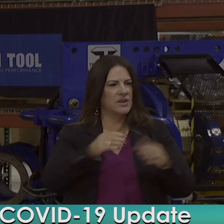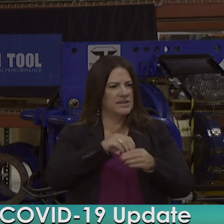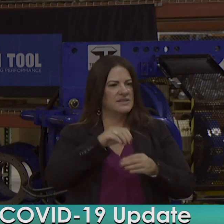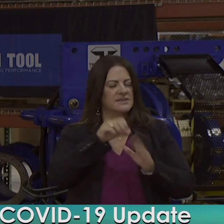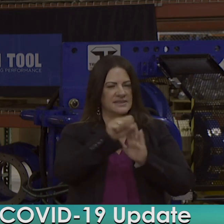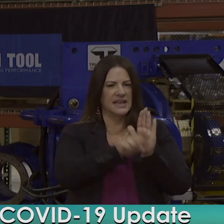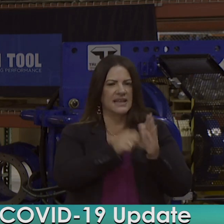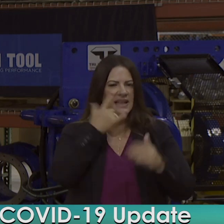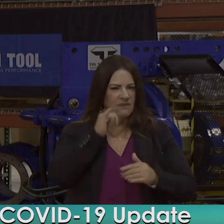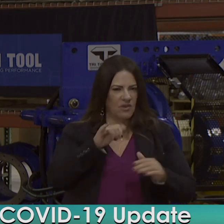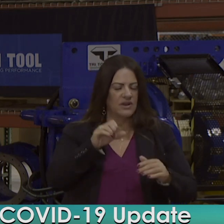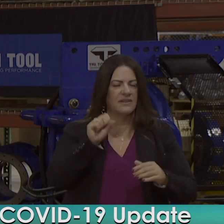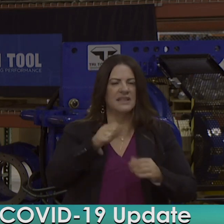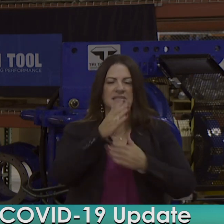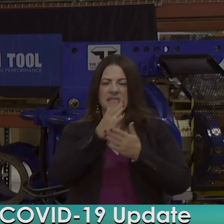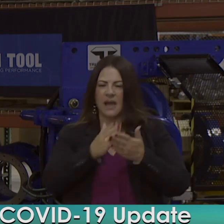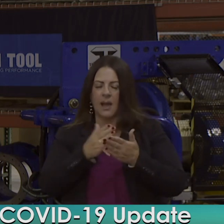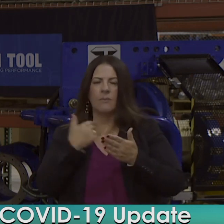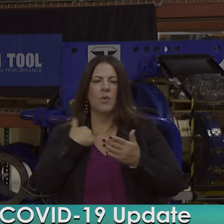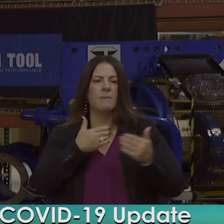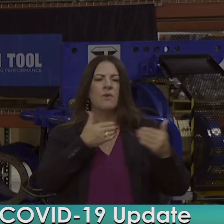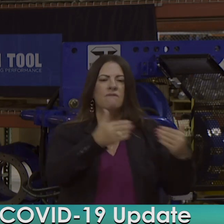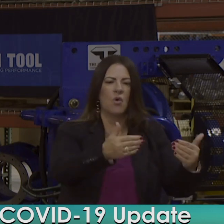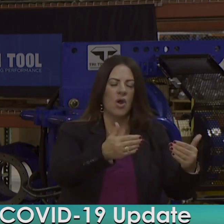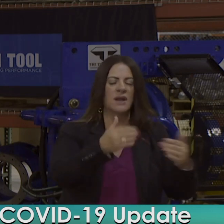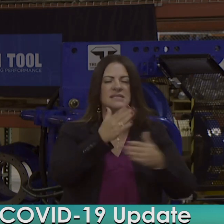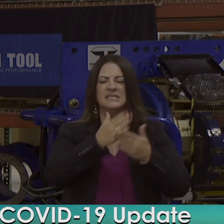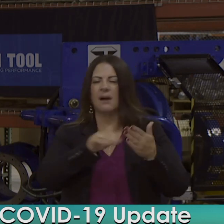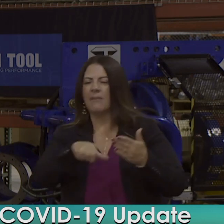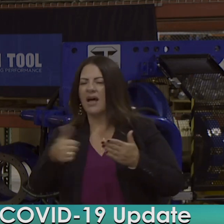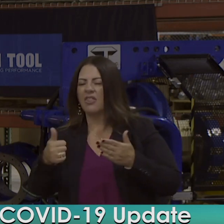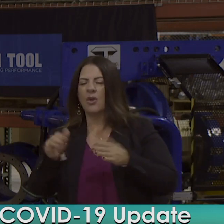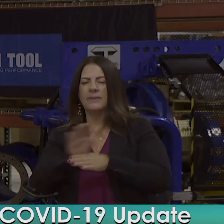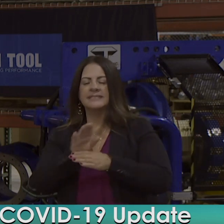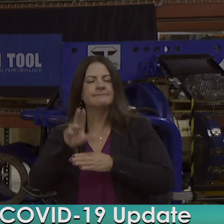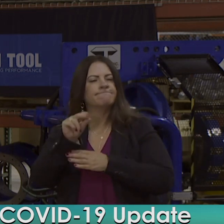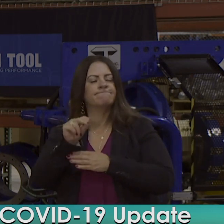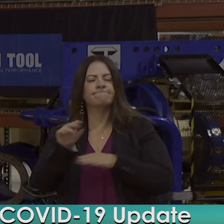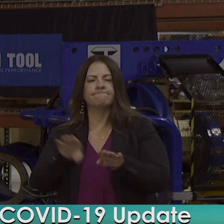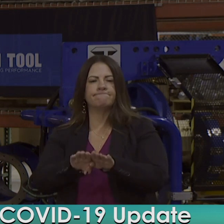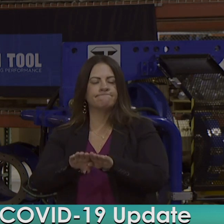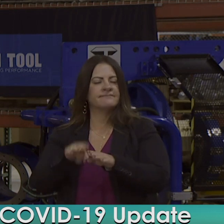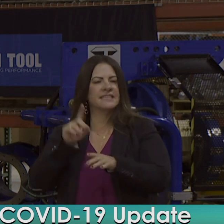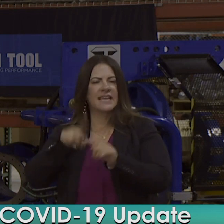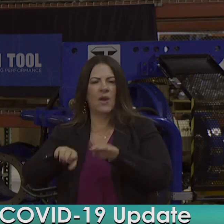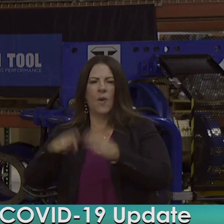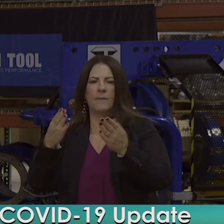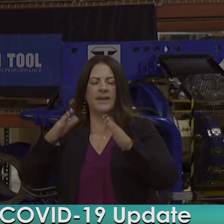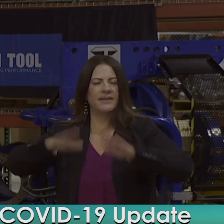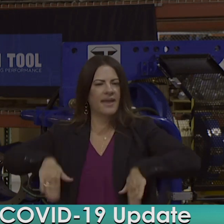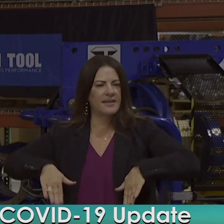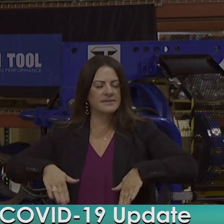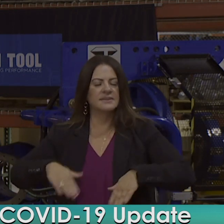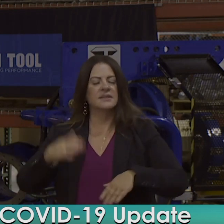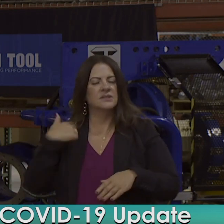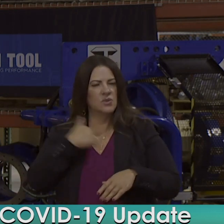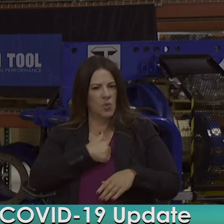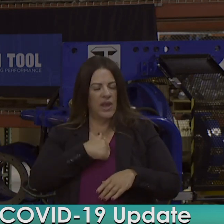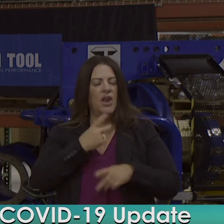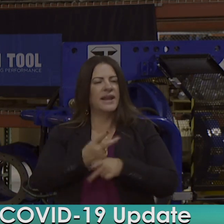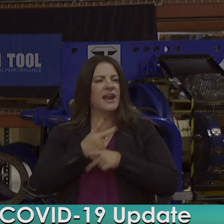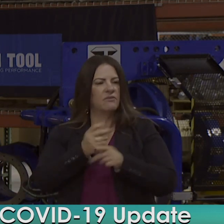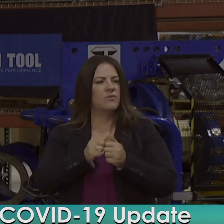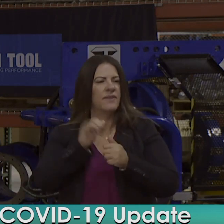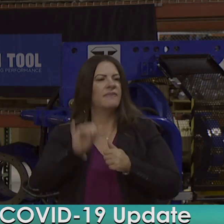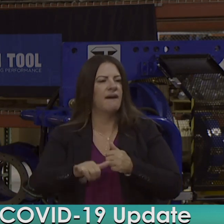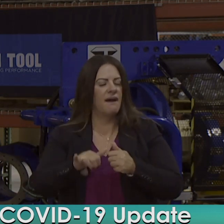week ago that we're not moving forward, that we had already paused the reopening of certain sectors of our economy with guidelines that were coming out,